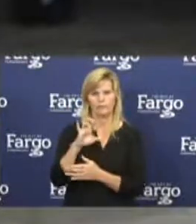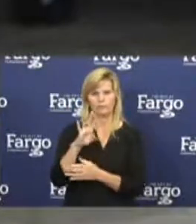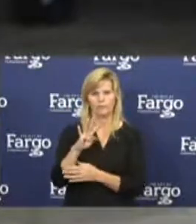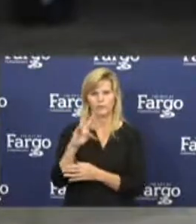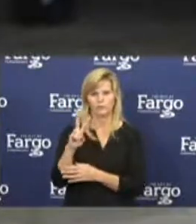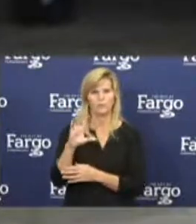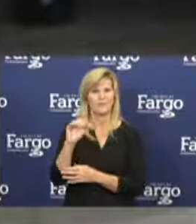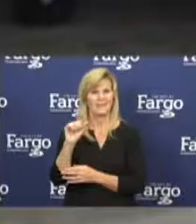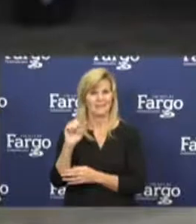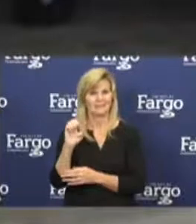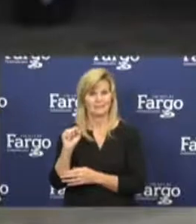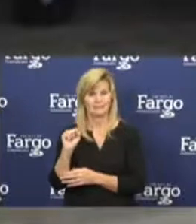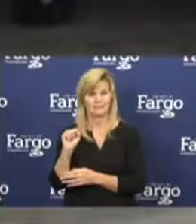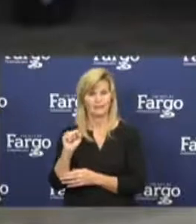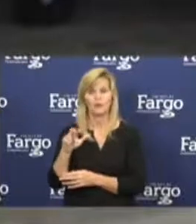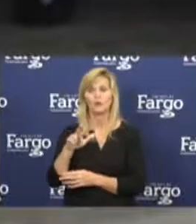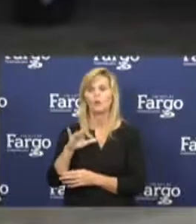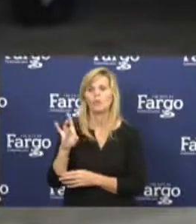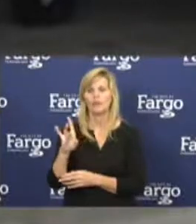43,742 cases,